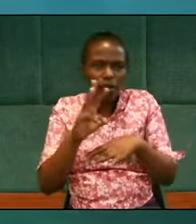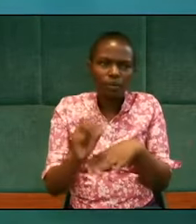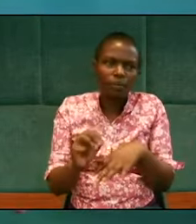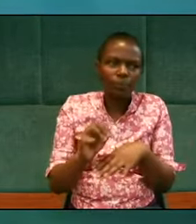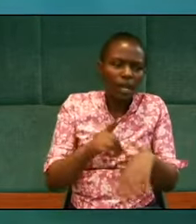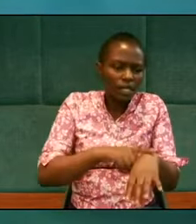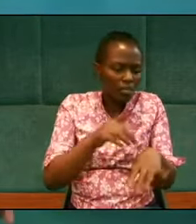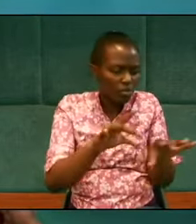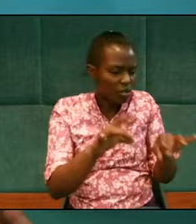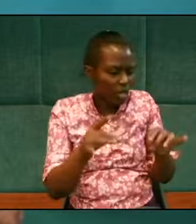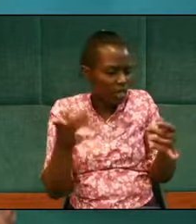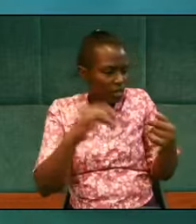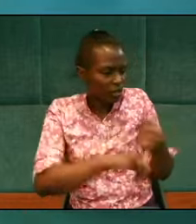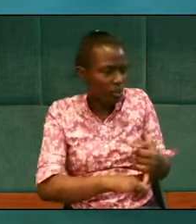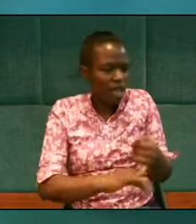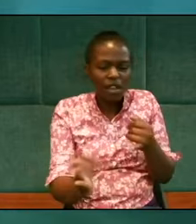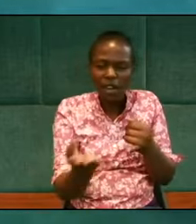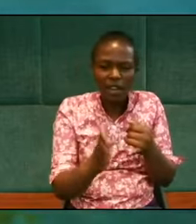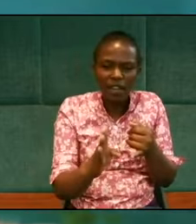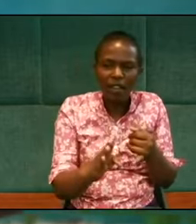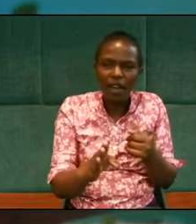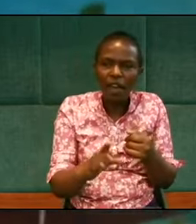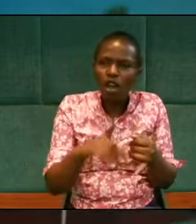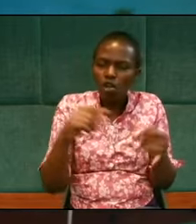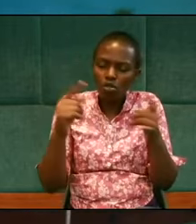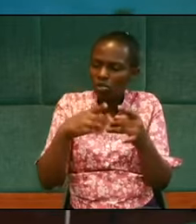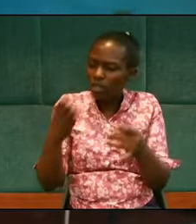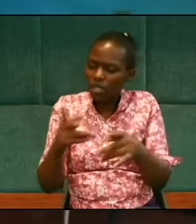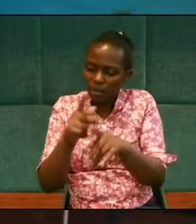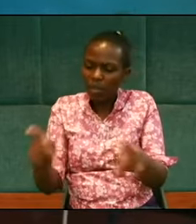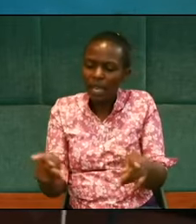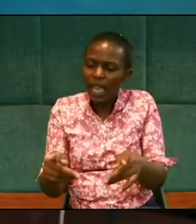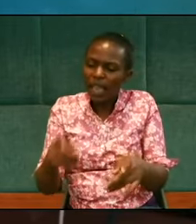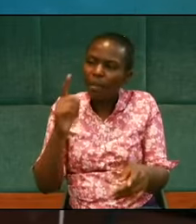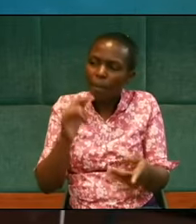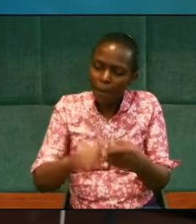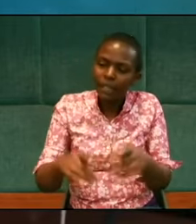that woman, she can't fit anywhere except in the life of Adam.